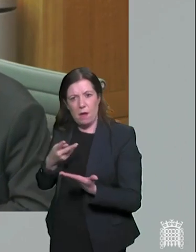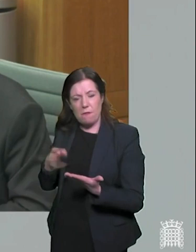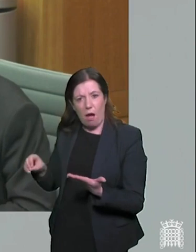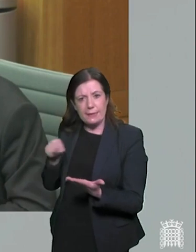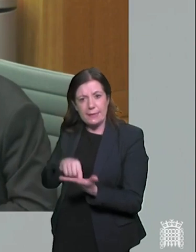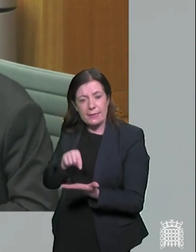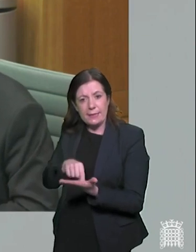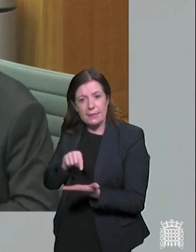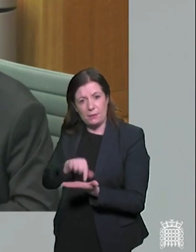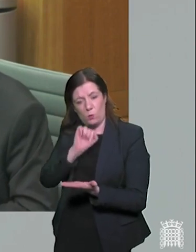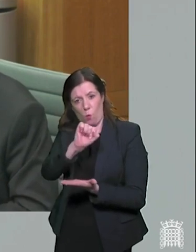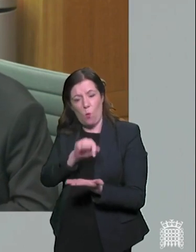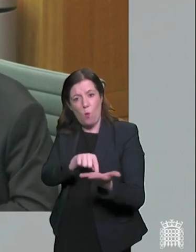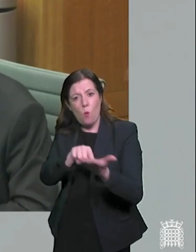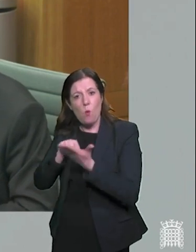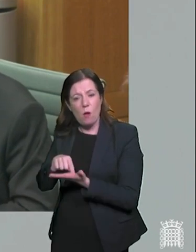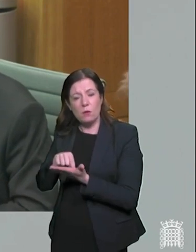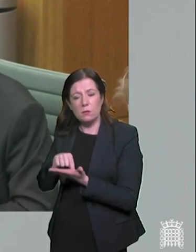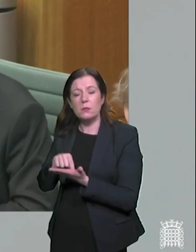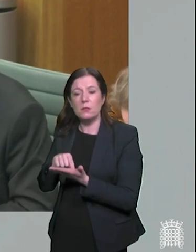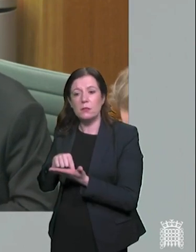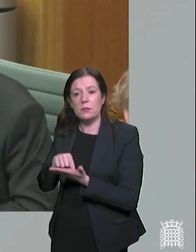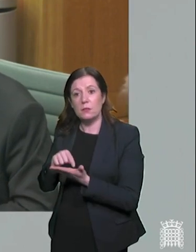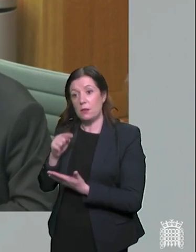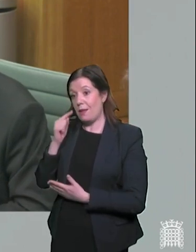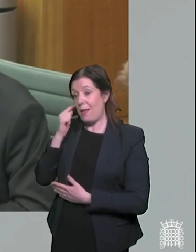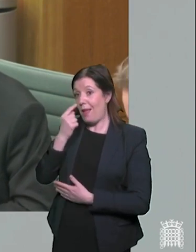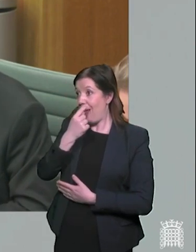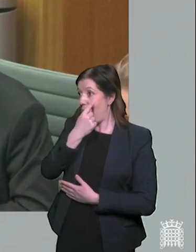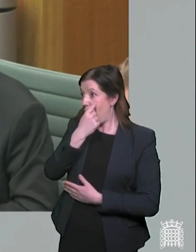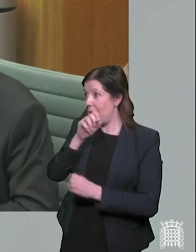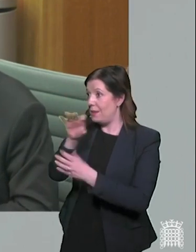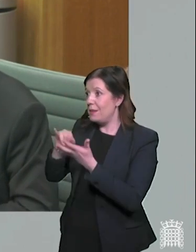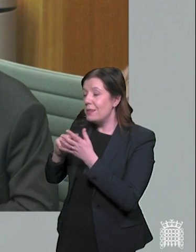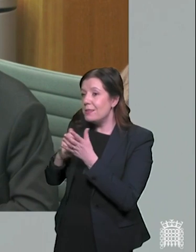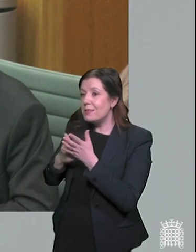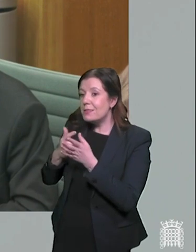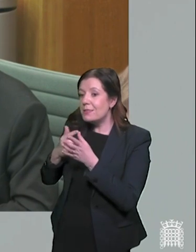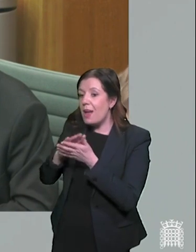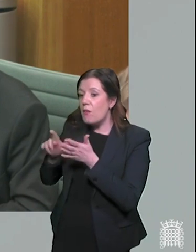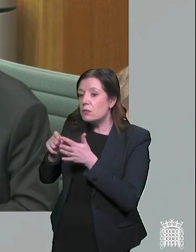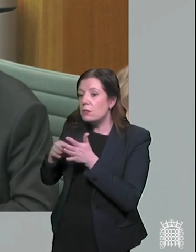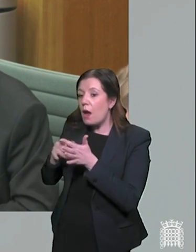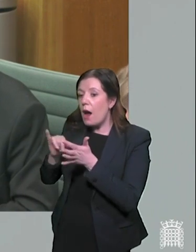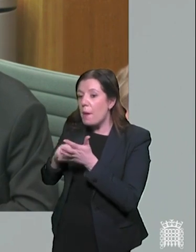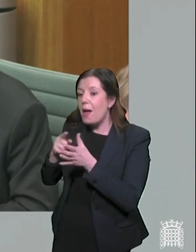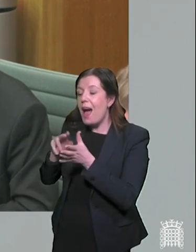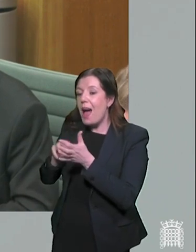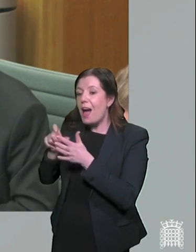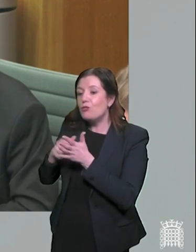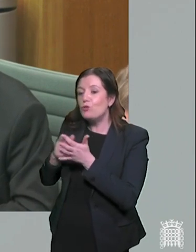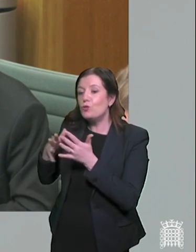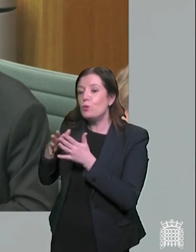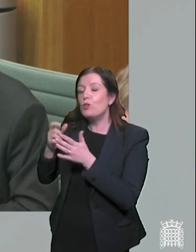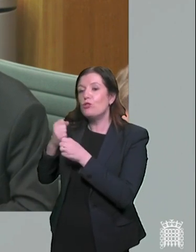your written submission, where you state that the evidence given to us by Sarah Dines MP and Andrew Griffith